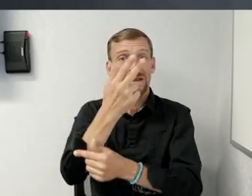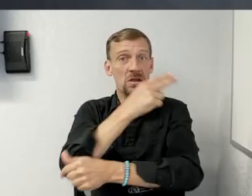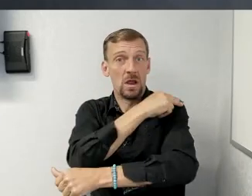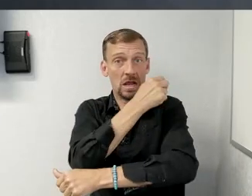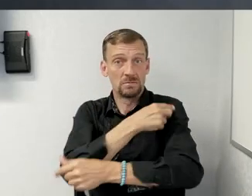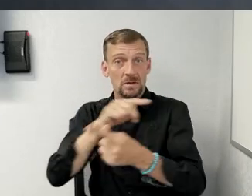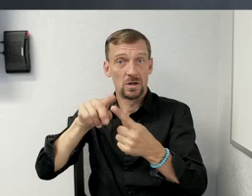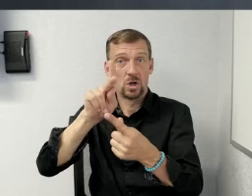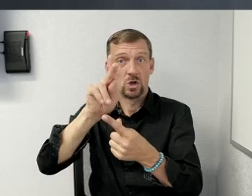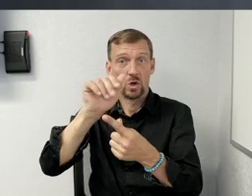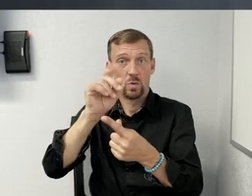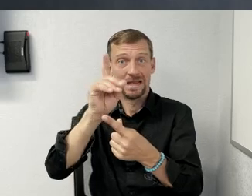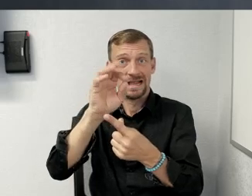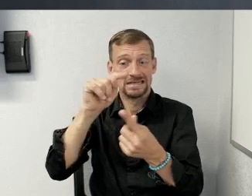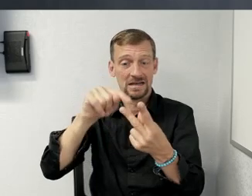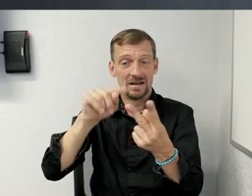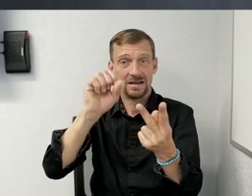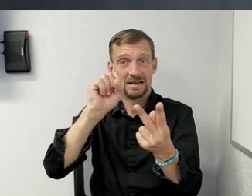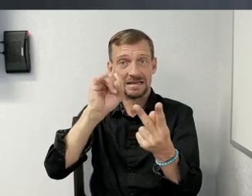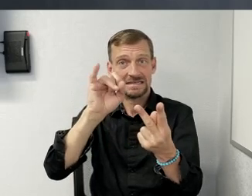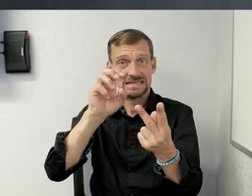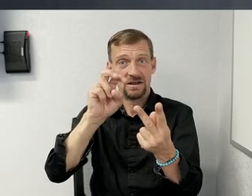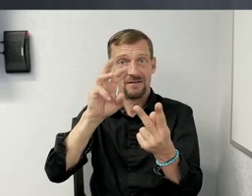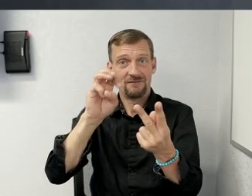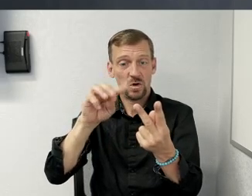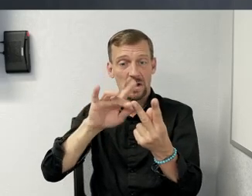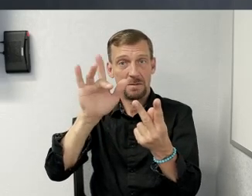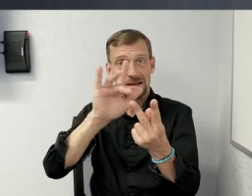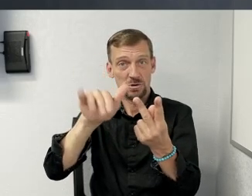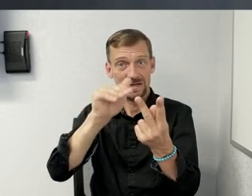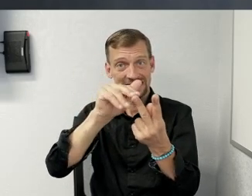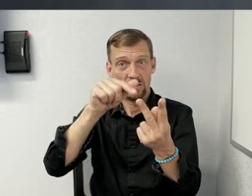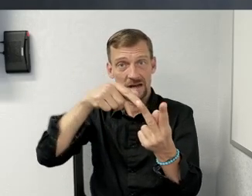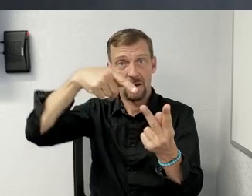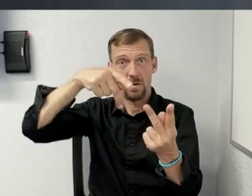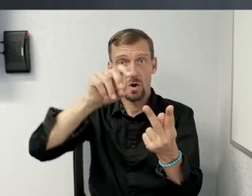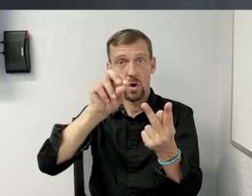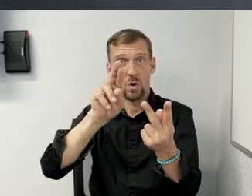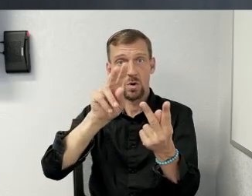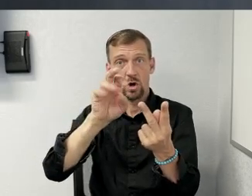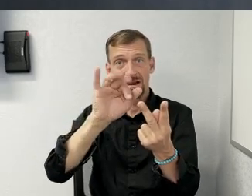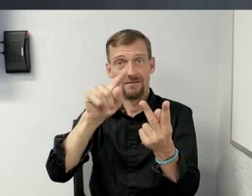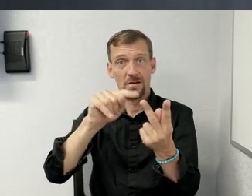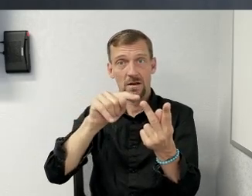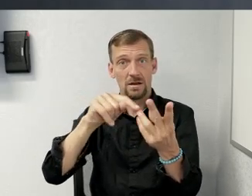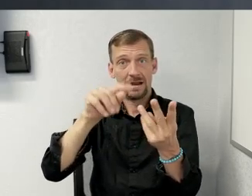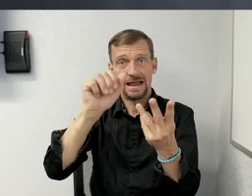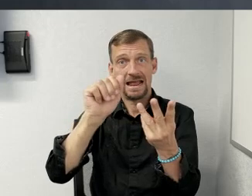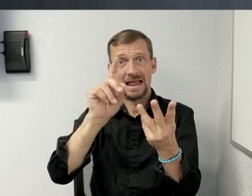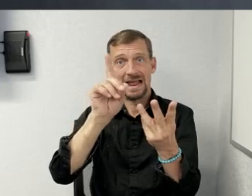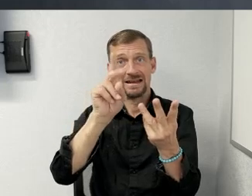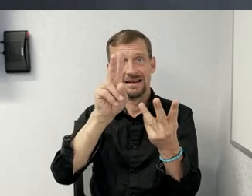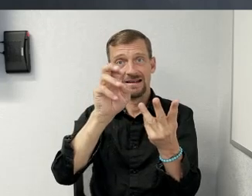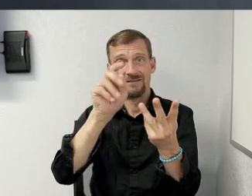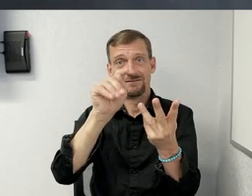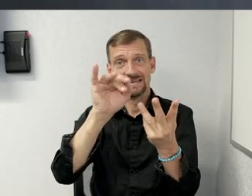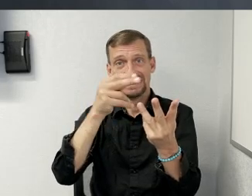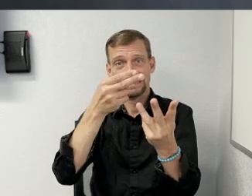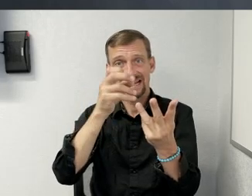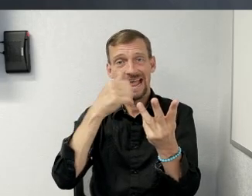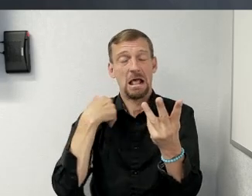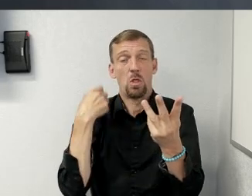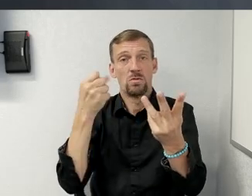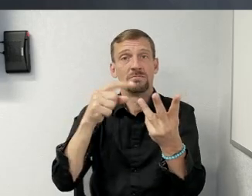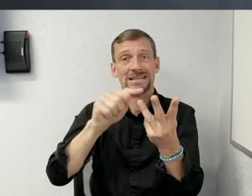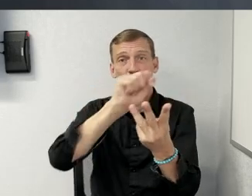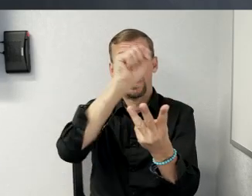There's Kaweah Delta, Sierra View Medical Center in Porterville, and then Adventist Health Tulare in